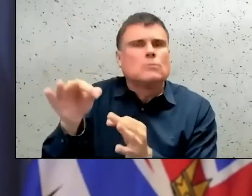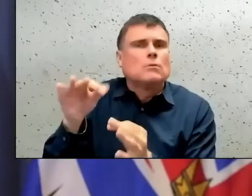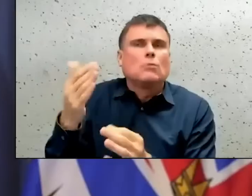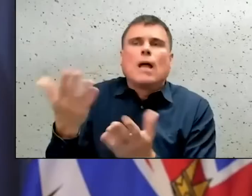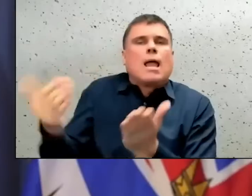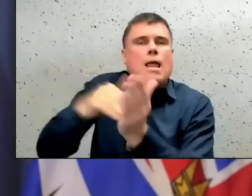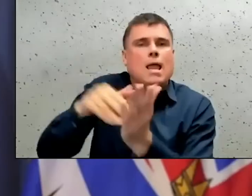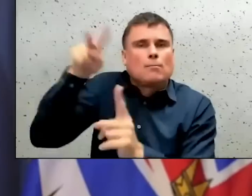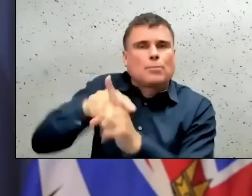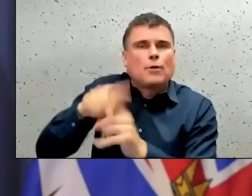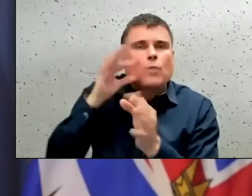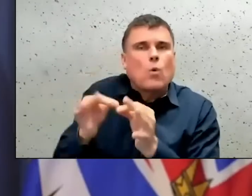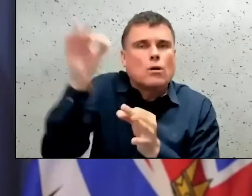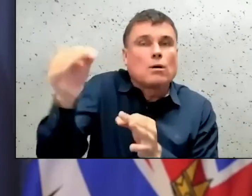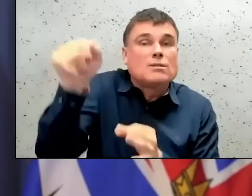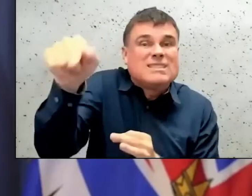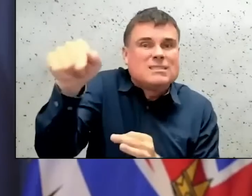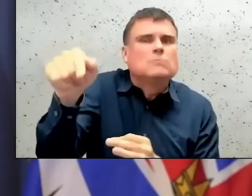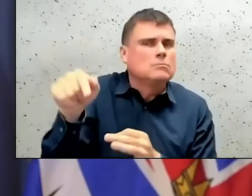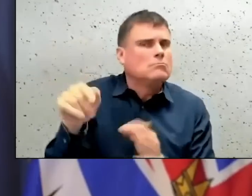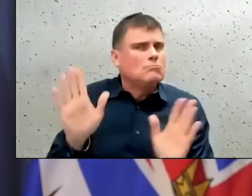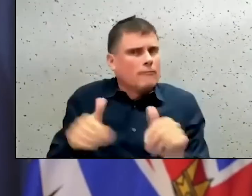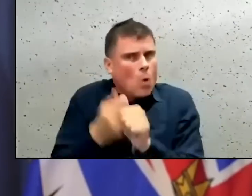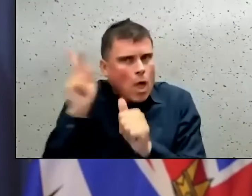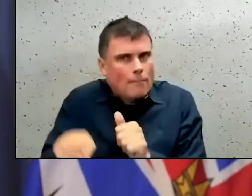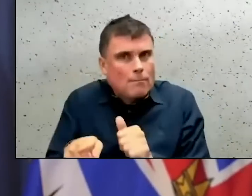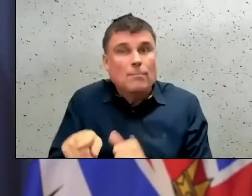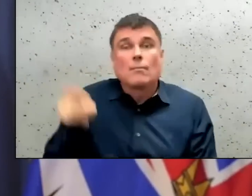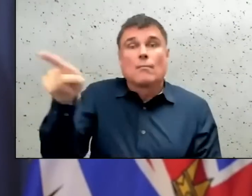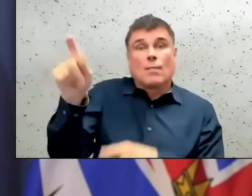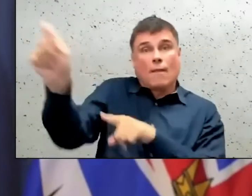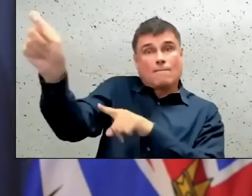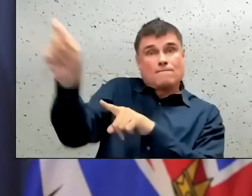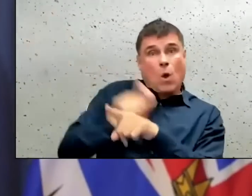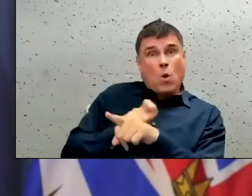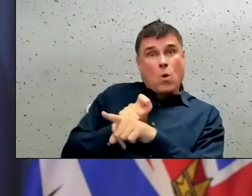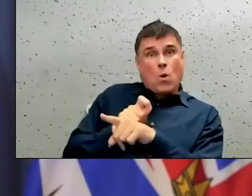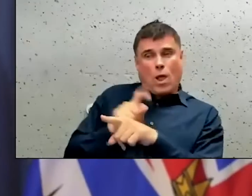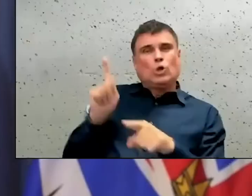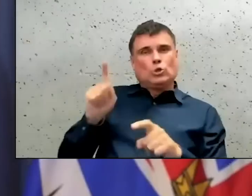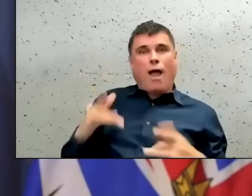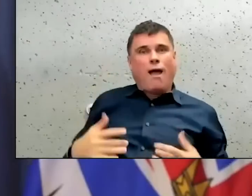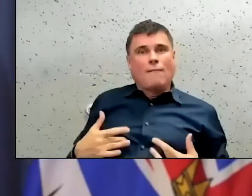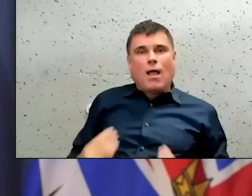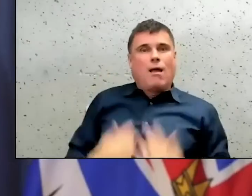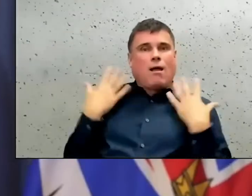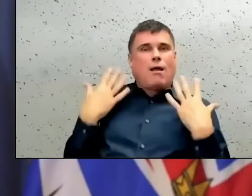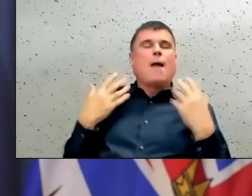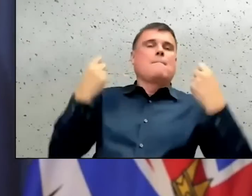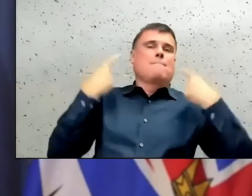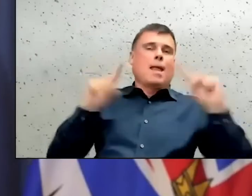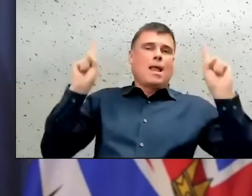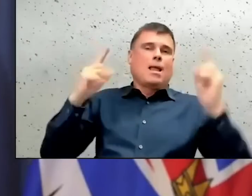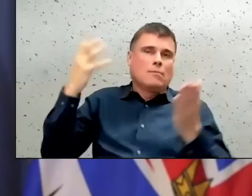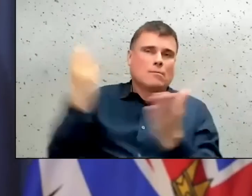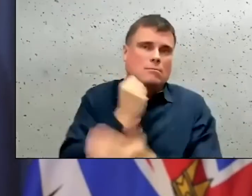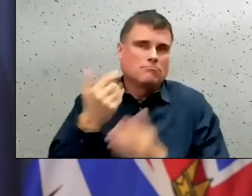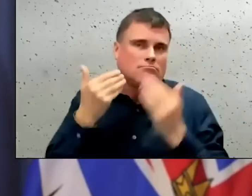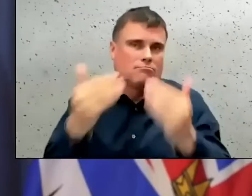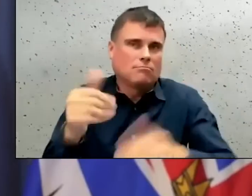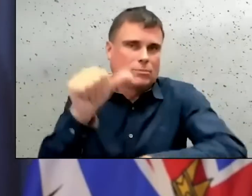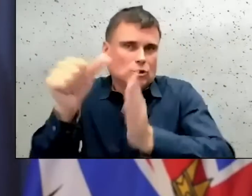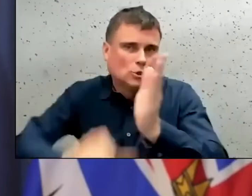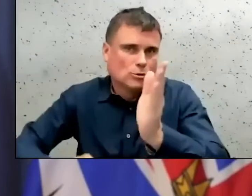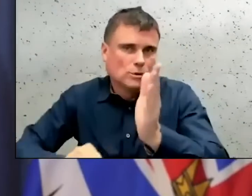for patients a phone call that reduces unwanted anxiety and allows considerations of the next step in their health progress and